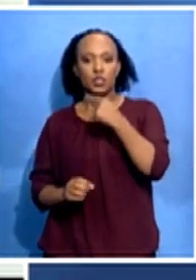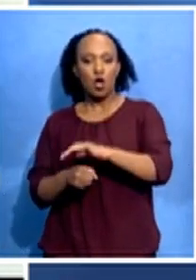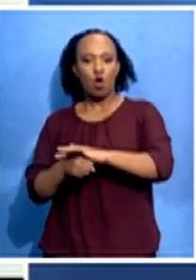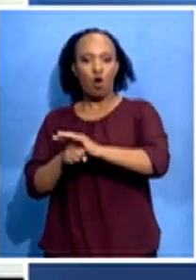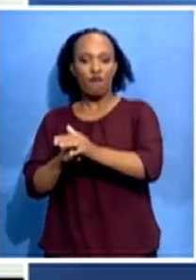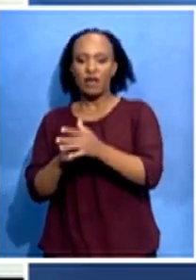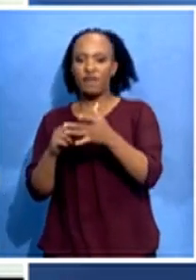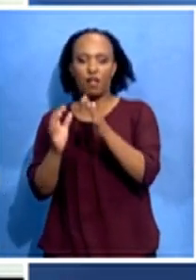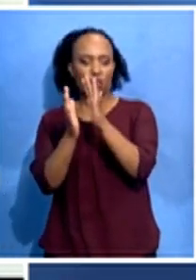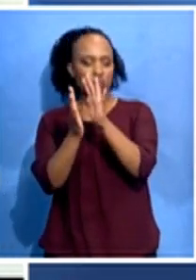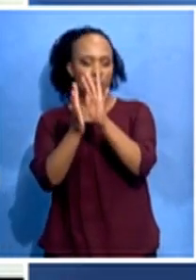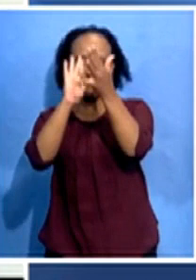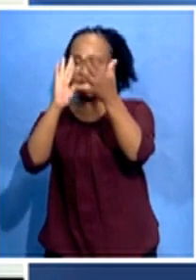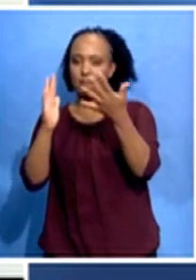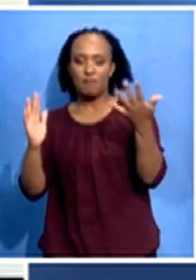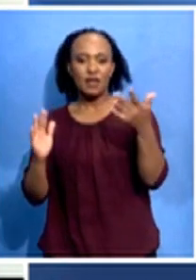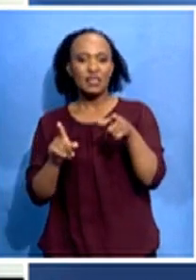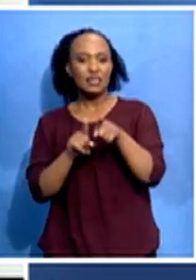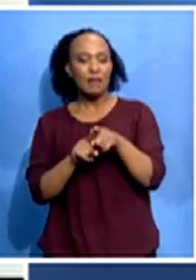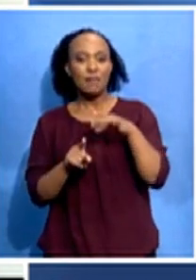in the steel sector, in the private steel sector.